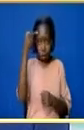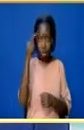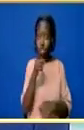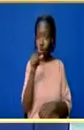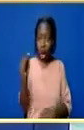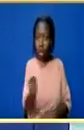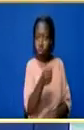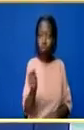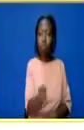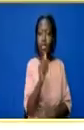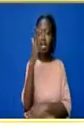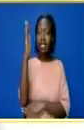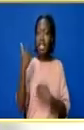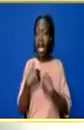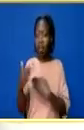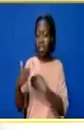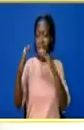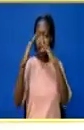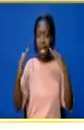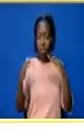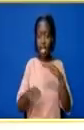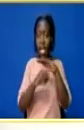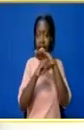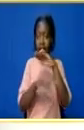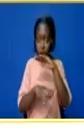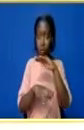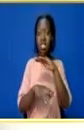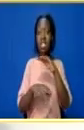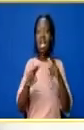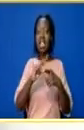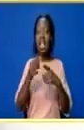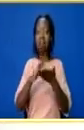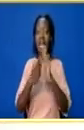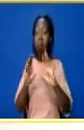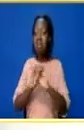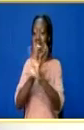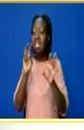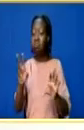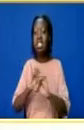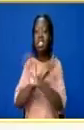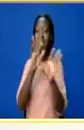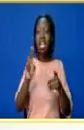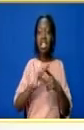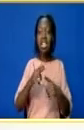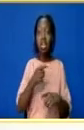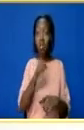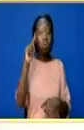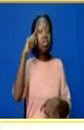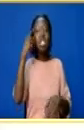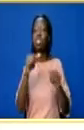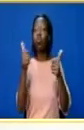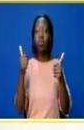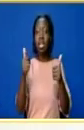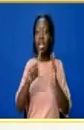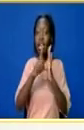sweeping, there is a tree near the house, the roots become exposed. And you then just think, ah, these ones are just fine. They're just fine.